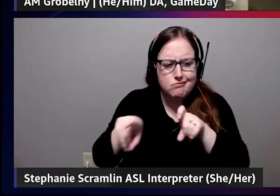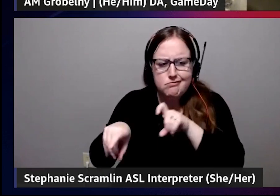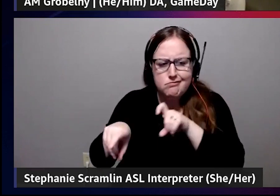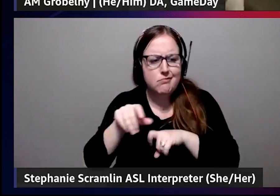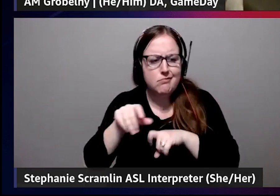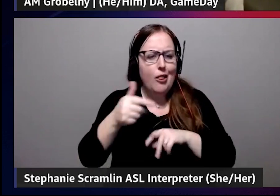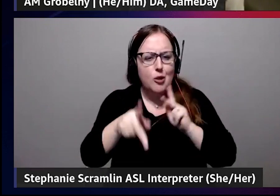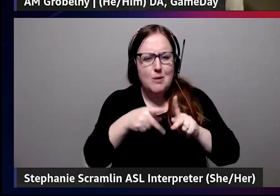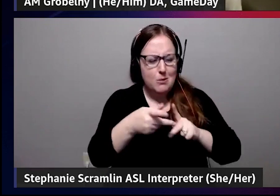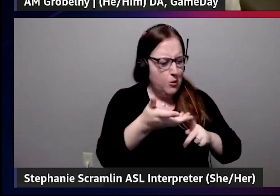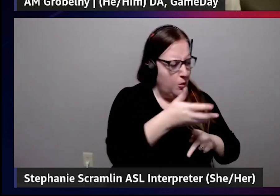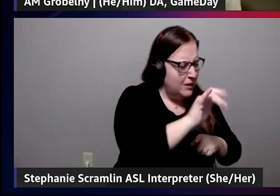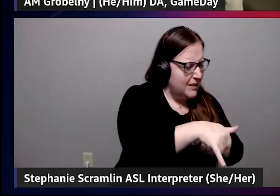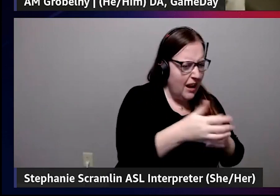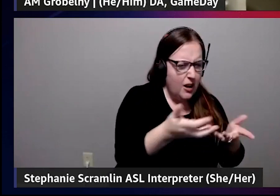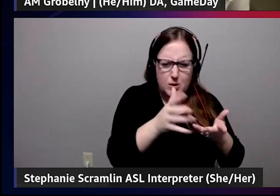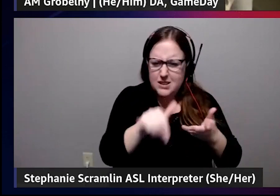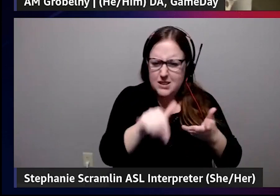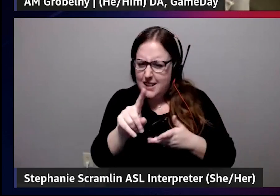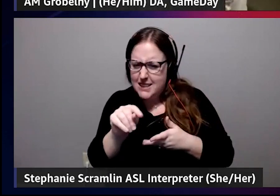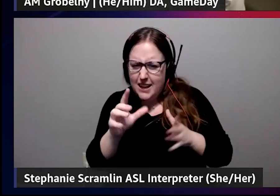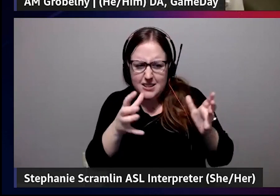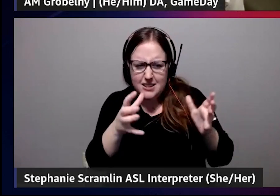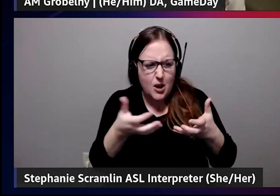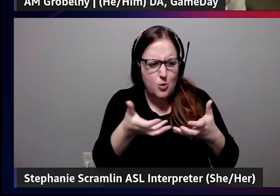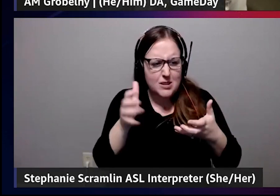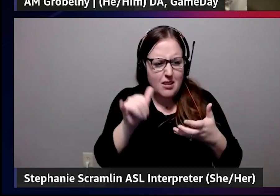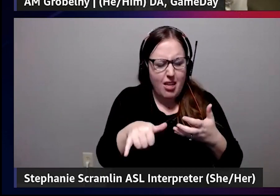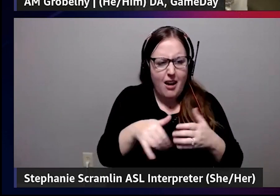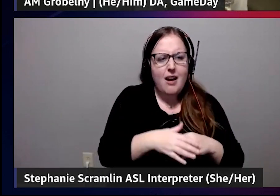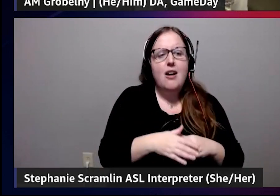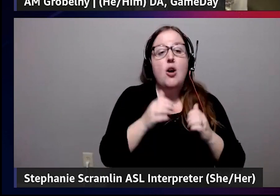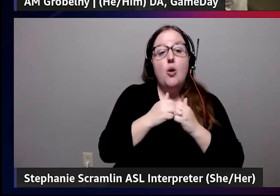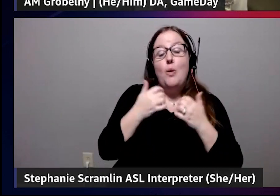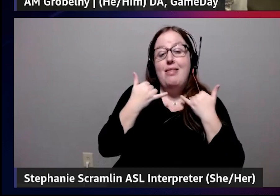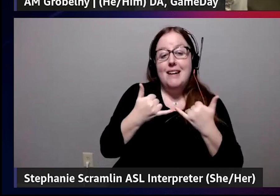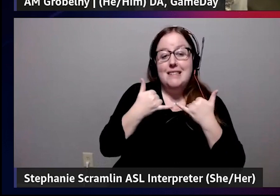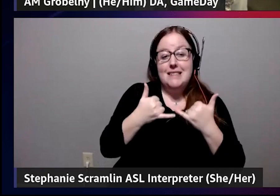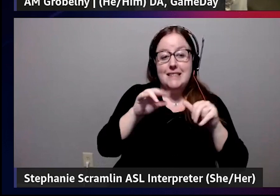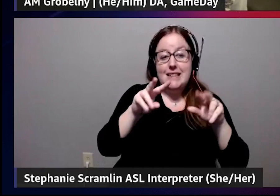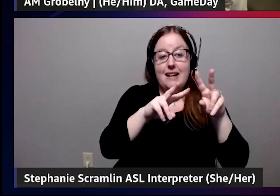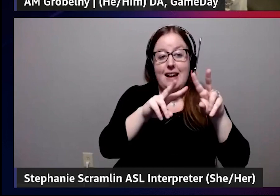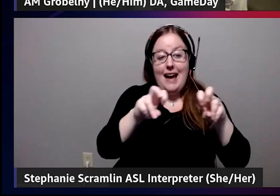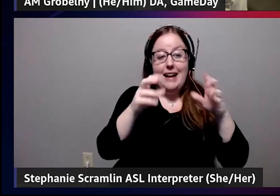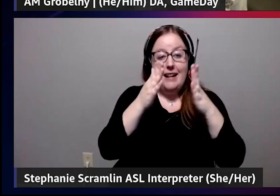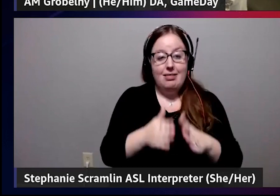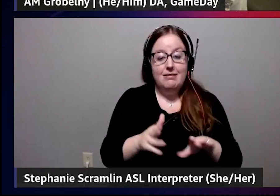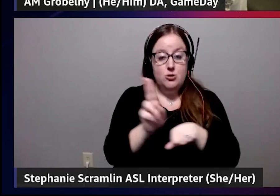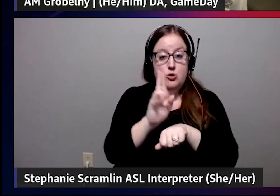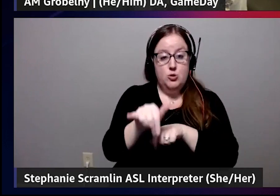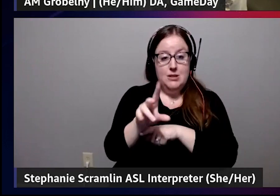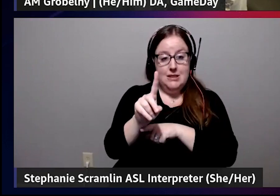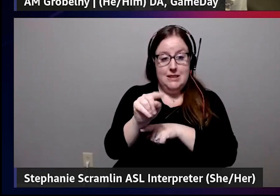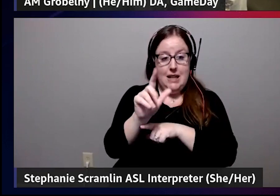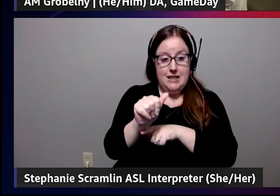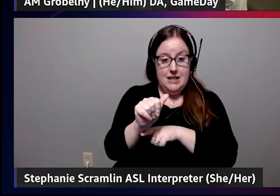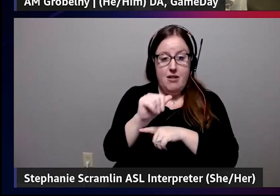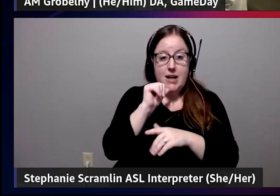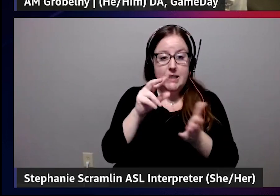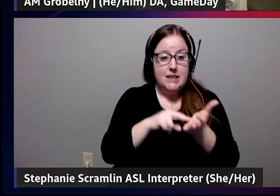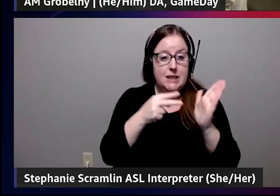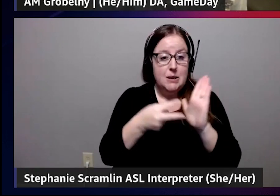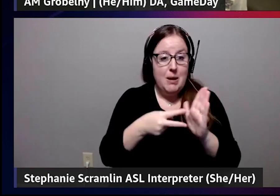what is this data set about, so on and so forth. Even with the existing analysts that have been utilizing the data, it doesn't mean that they